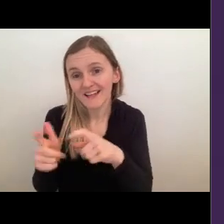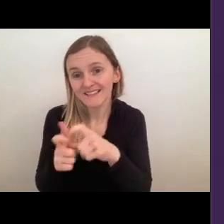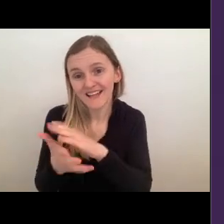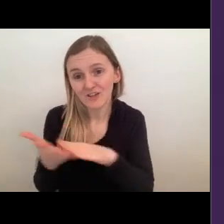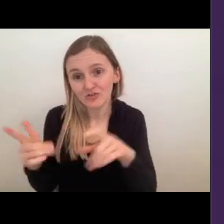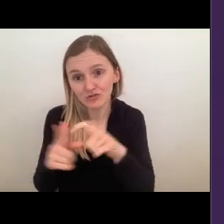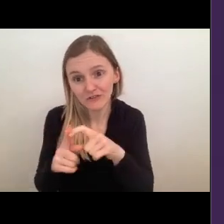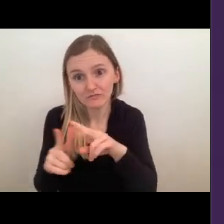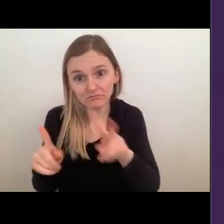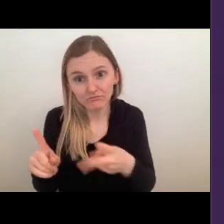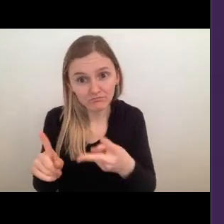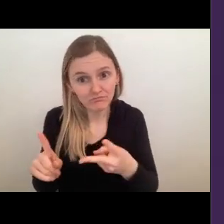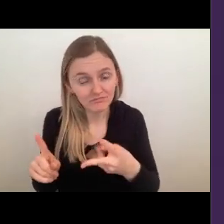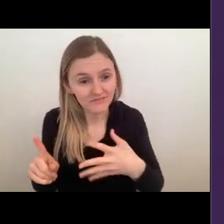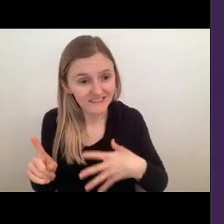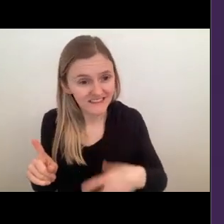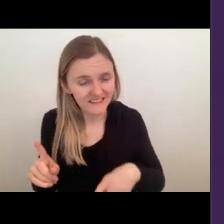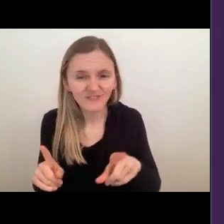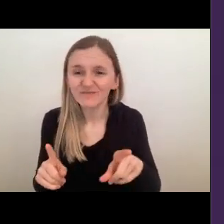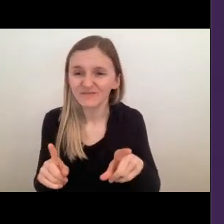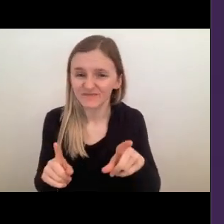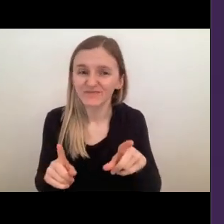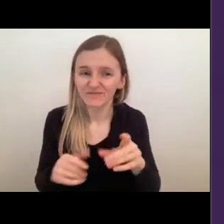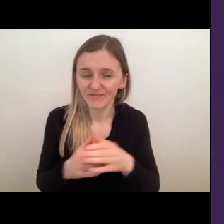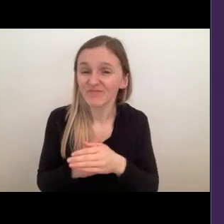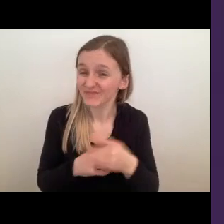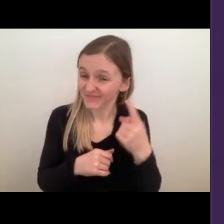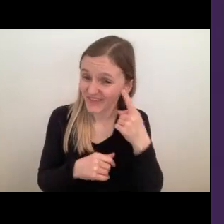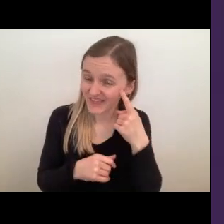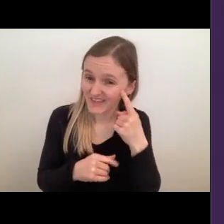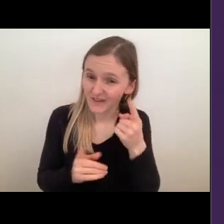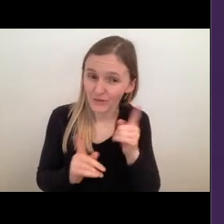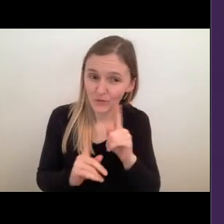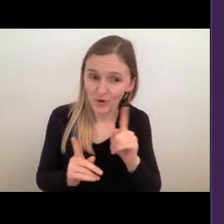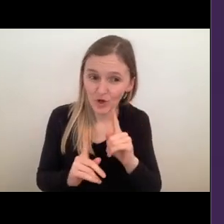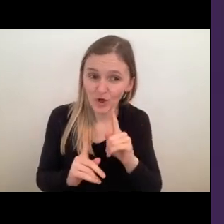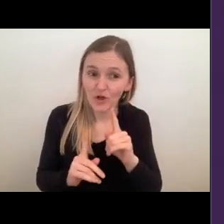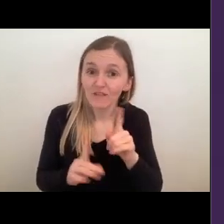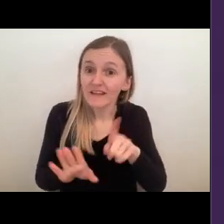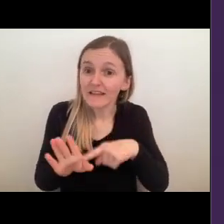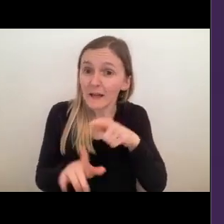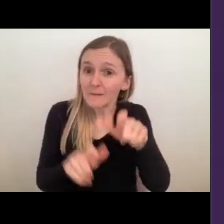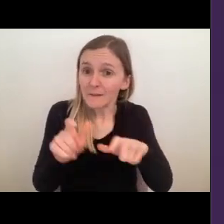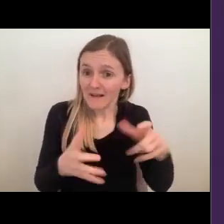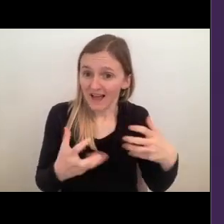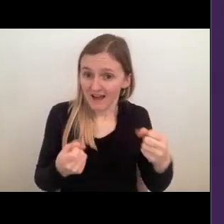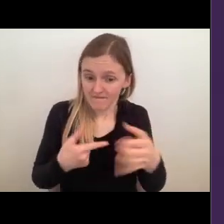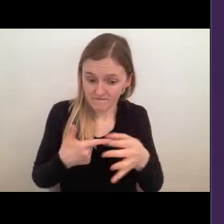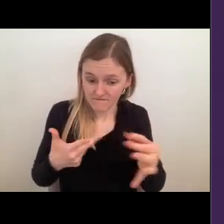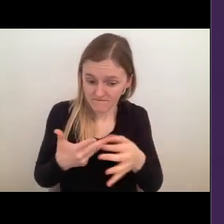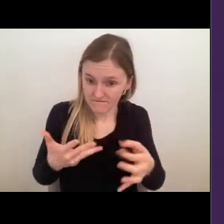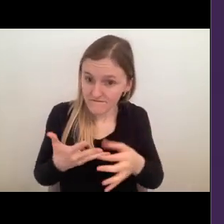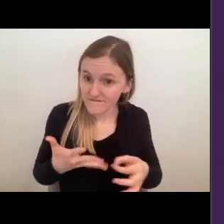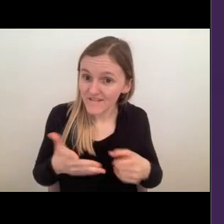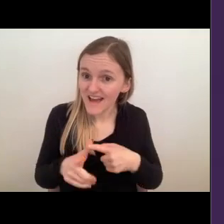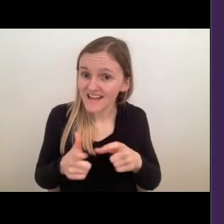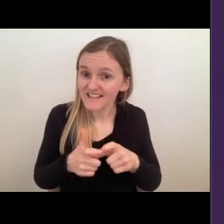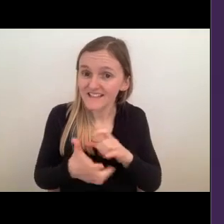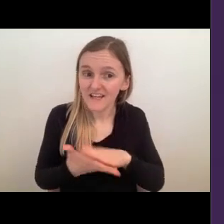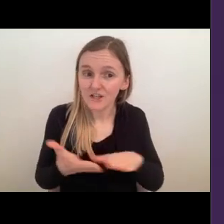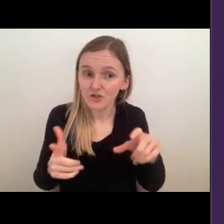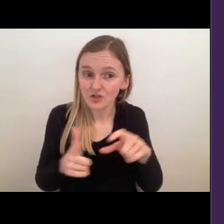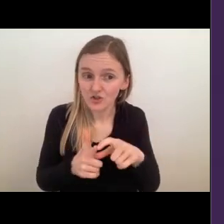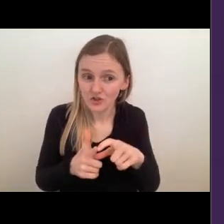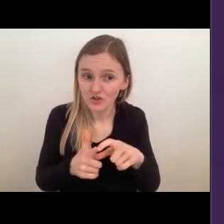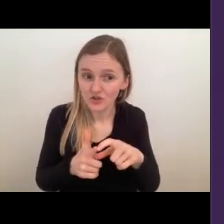I think that for our young people, if they are showing those characteristics of ADHD, then for me personally, I do think it's a